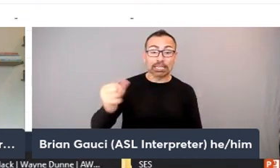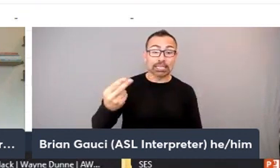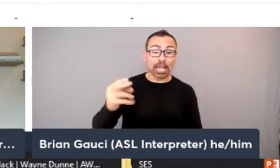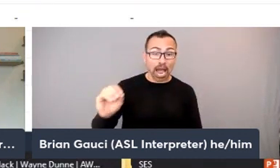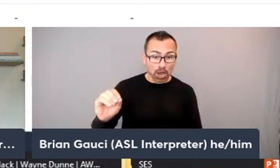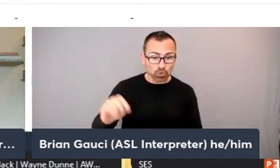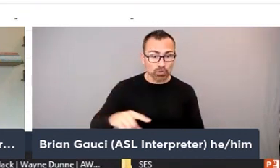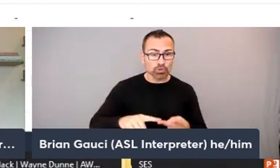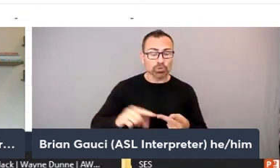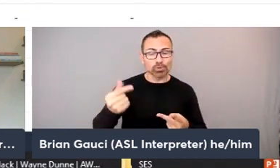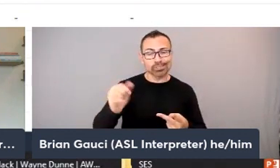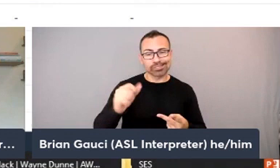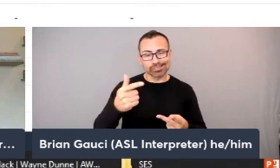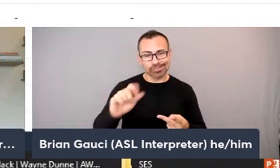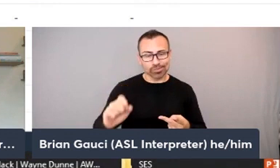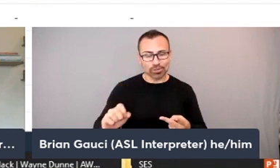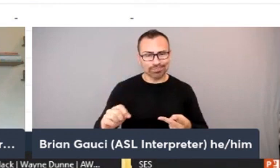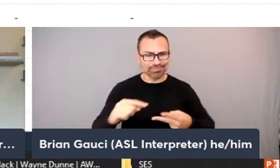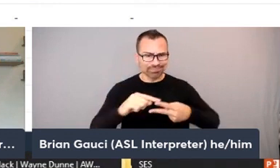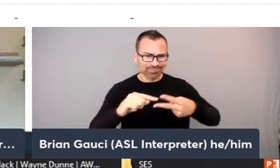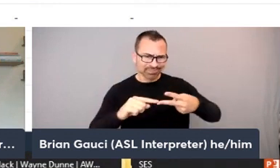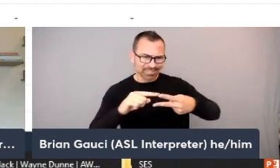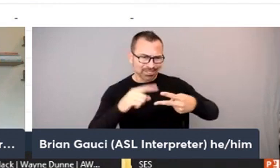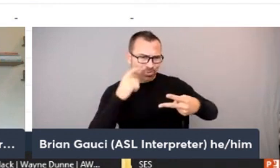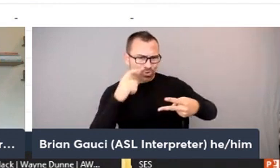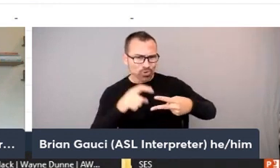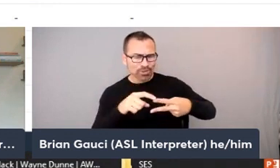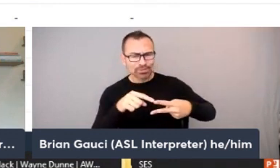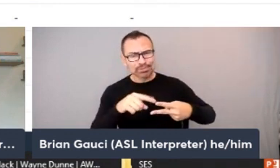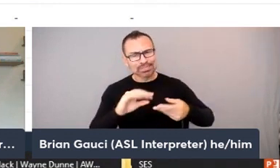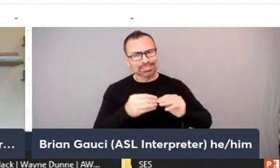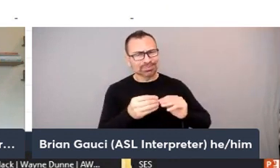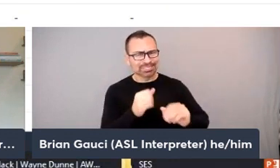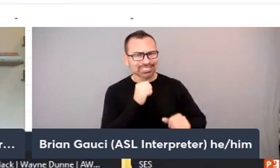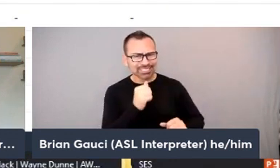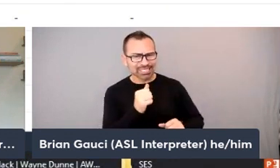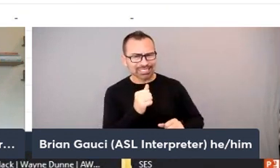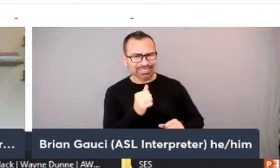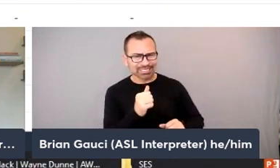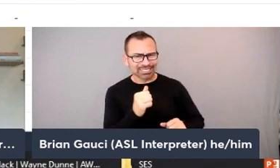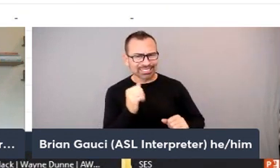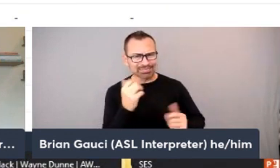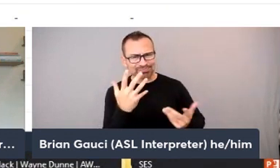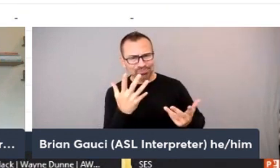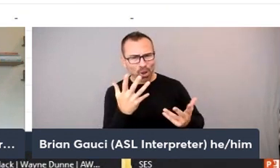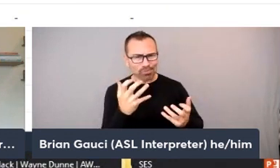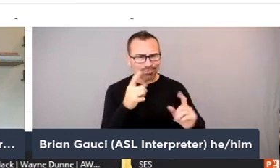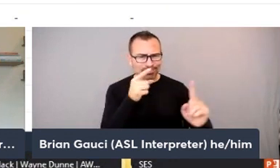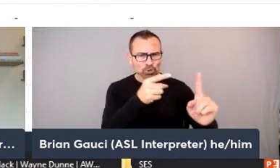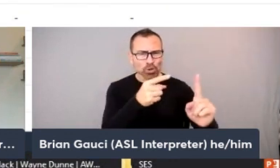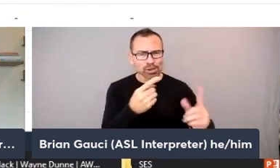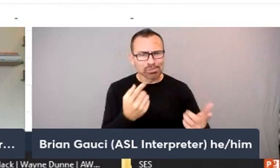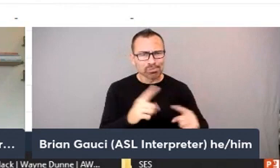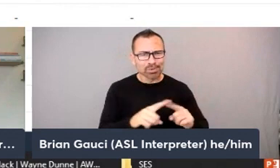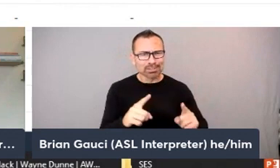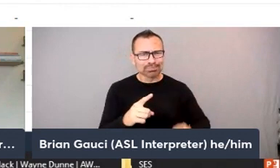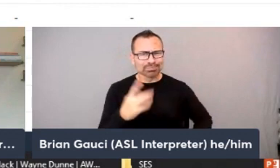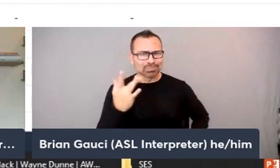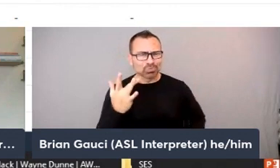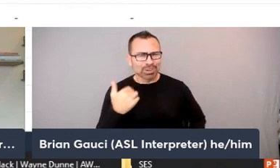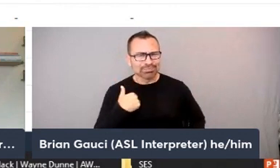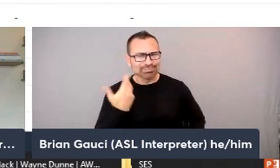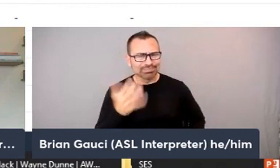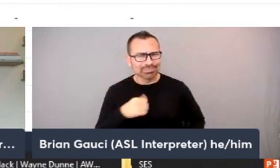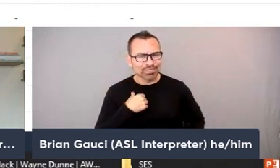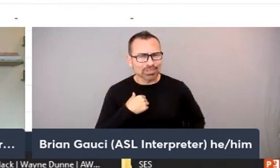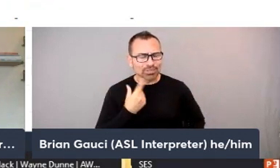well, my numbers aren't really where I want them to be, but they're not that bad either, and I can't figure out why. And what happens, you go and you break